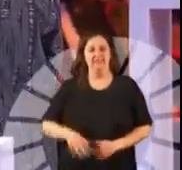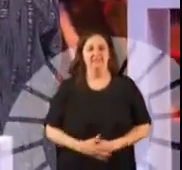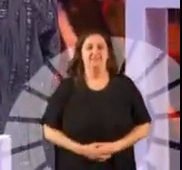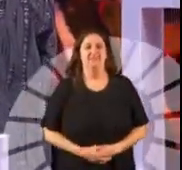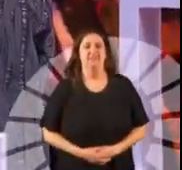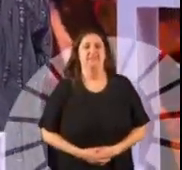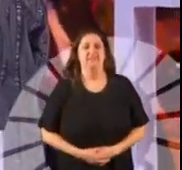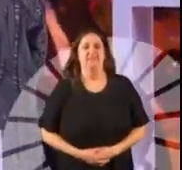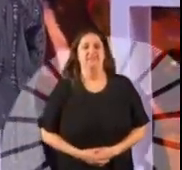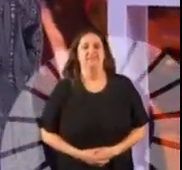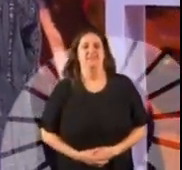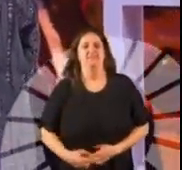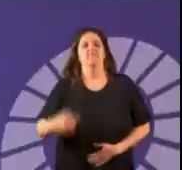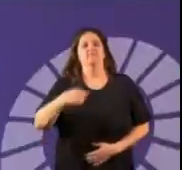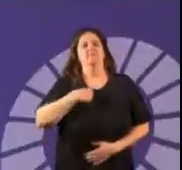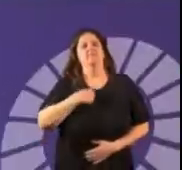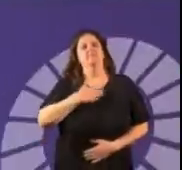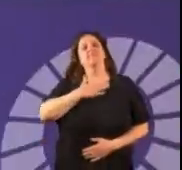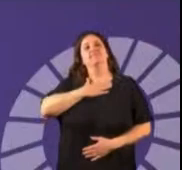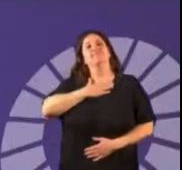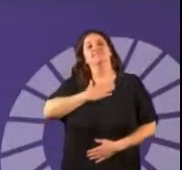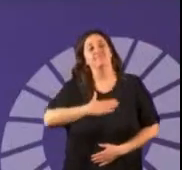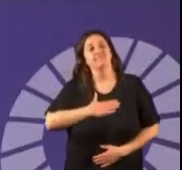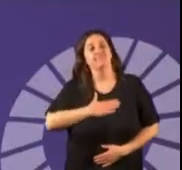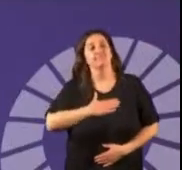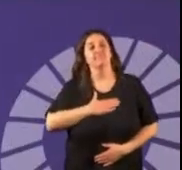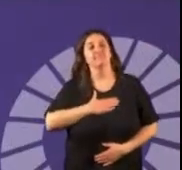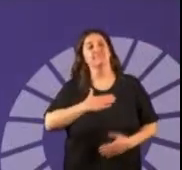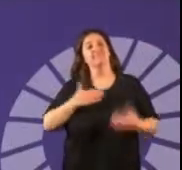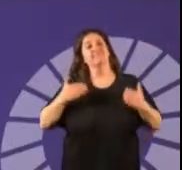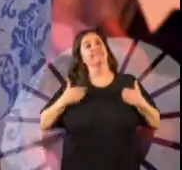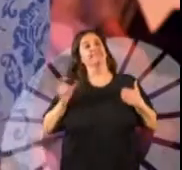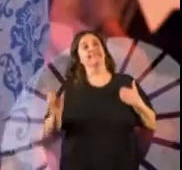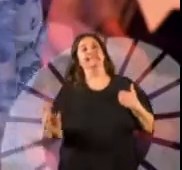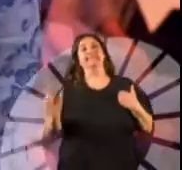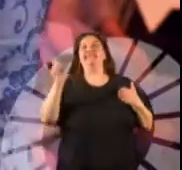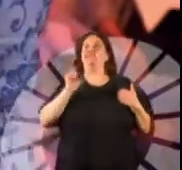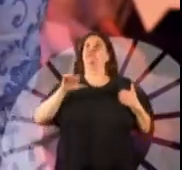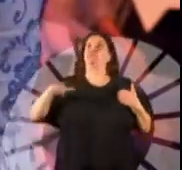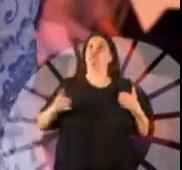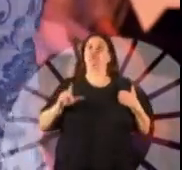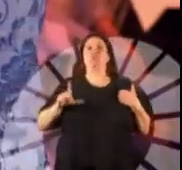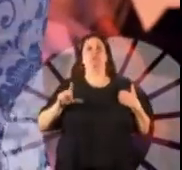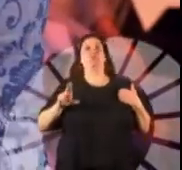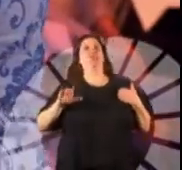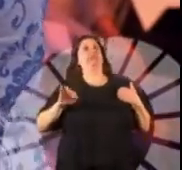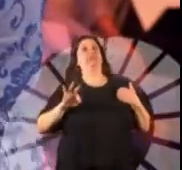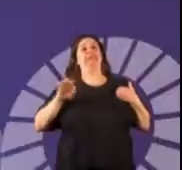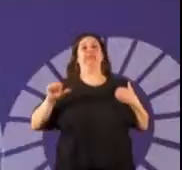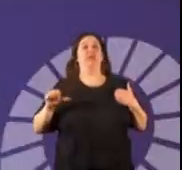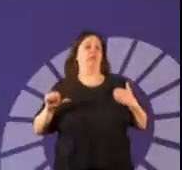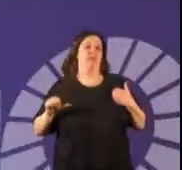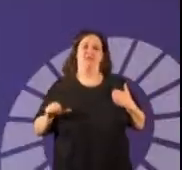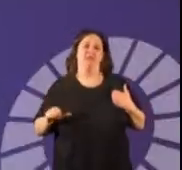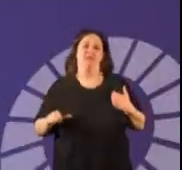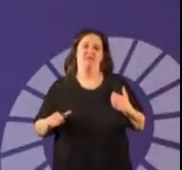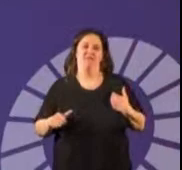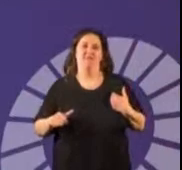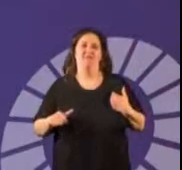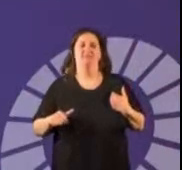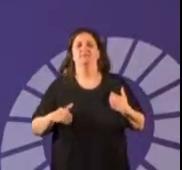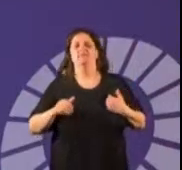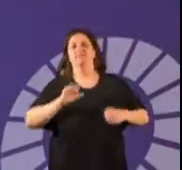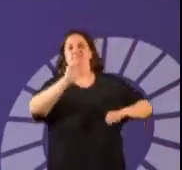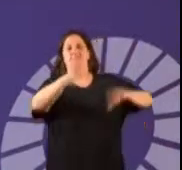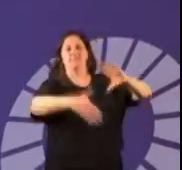Melanie from Ecuador. I am Daniela from Venezuela. I am Sofia from Costa Rica. I am Galilea